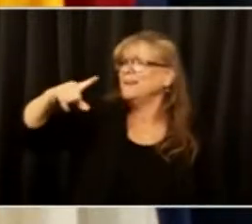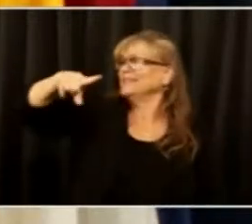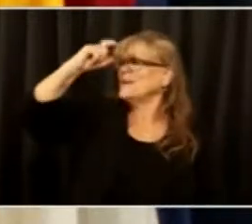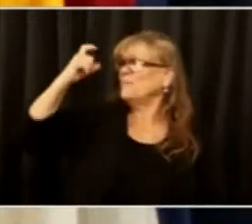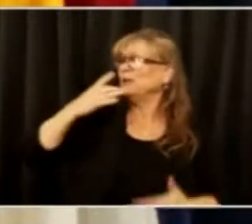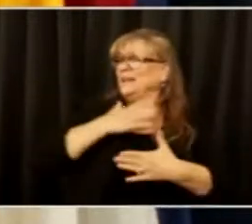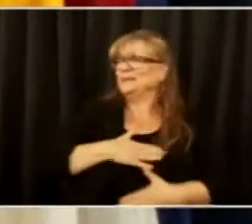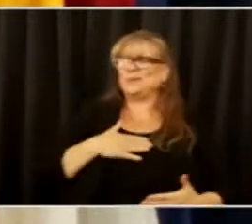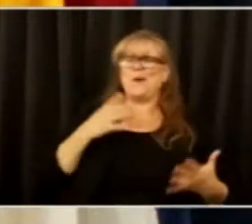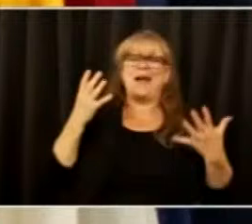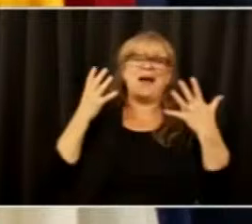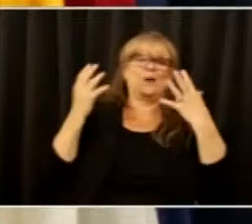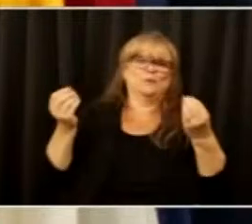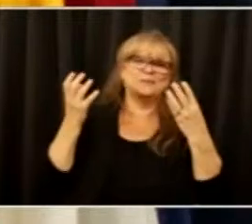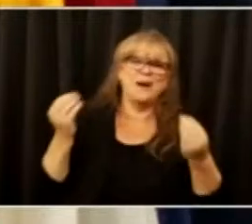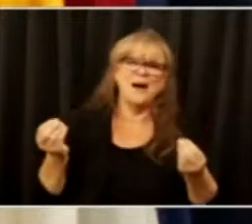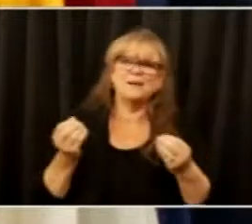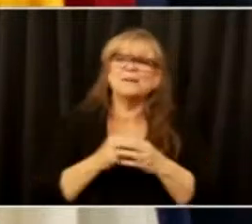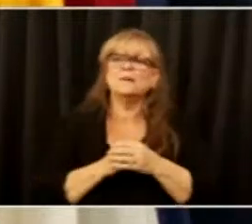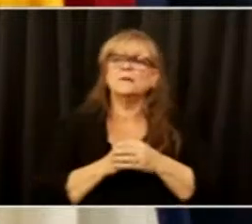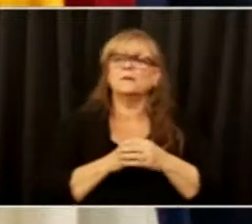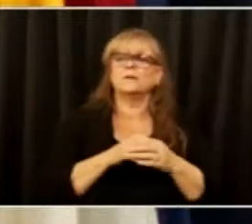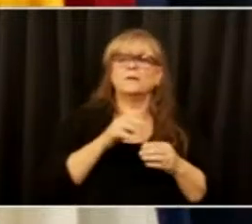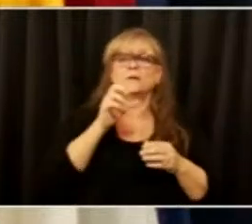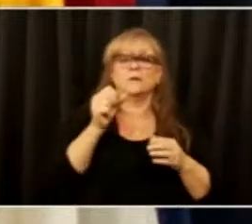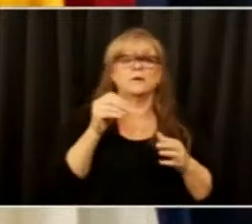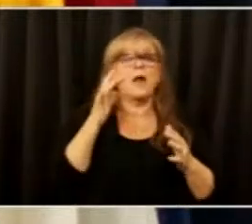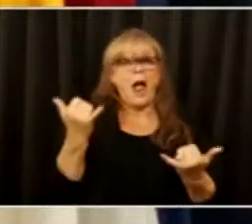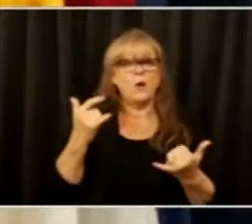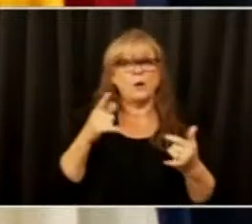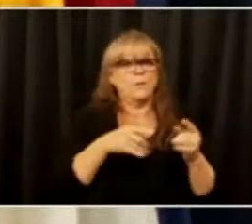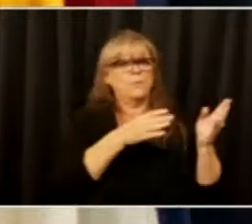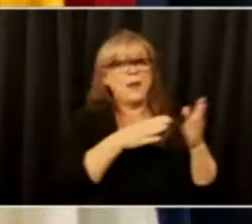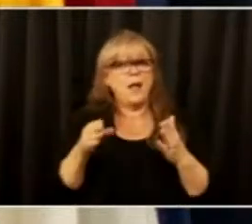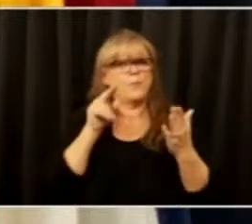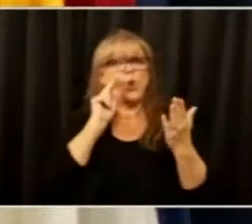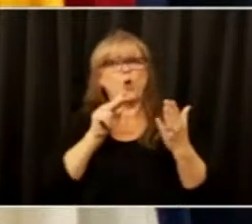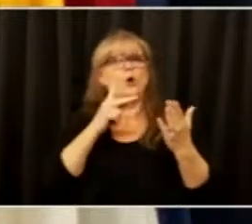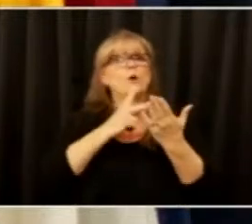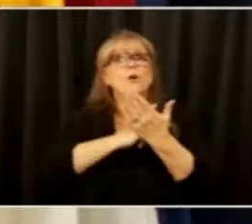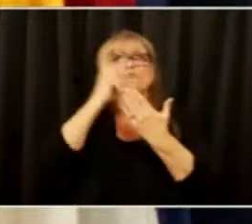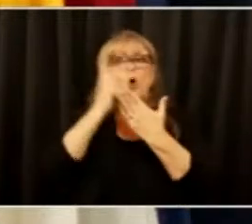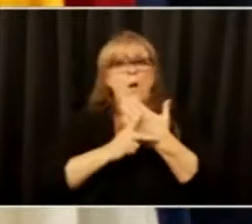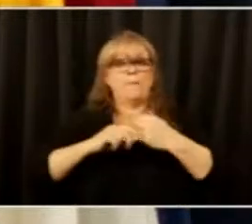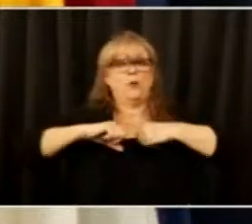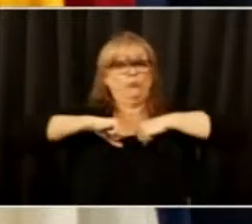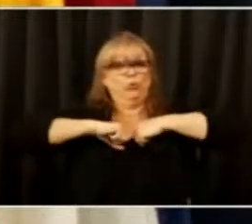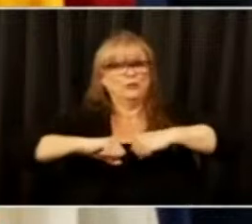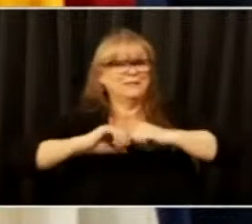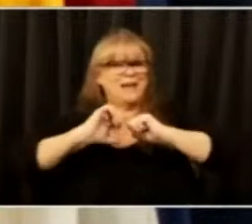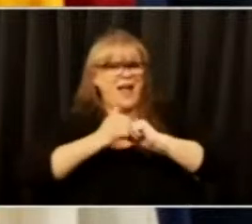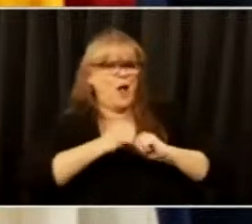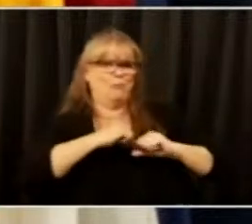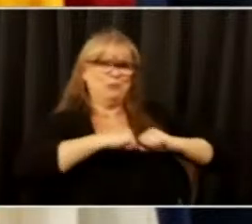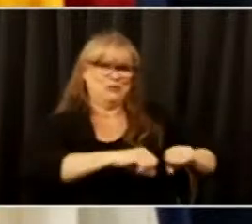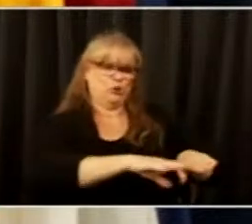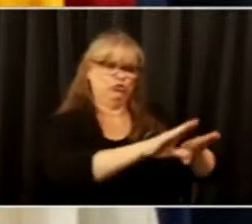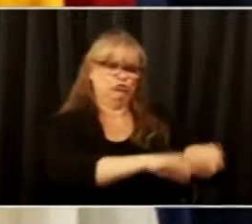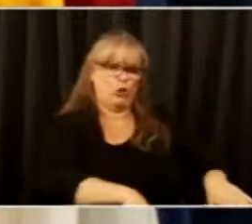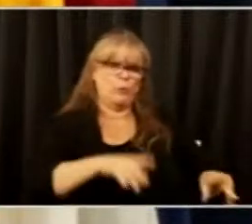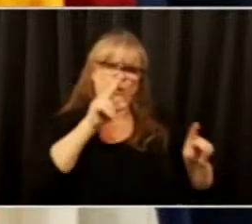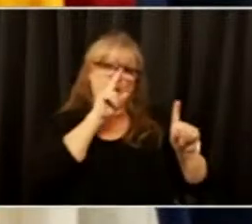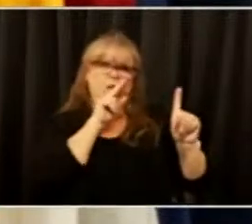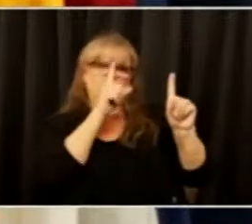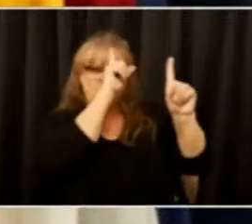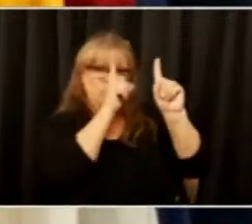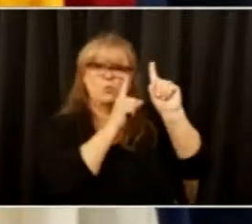protect our children. We are excited to work on Protect Our Children with Colorado Children's Hospital, and we're going to work hard between CDPHE, Children's